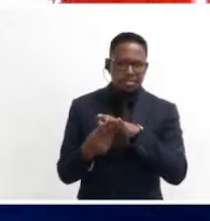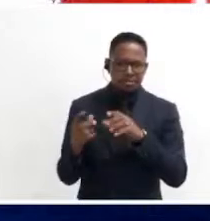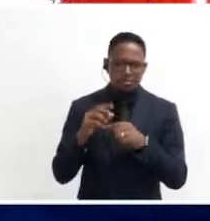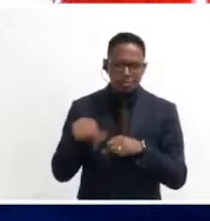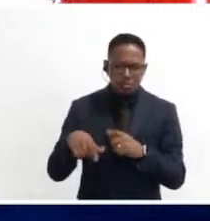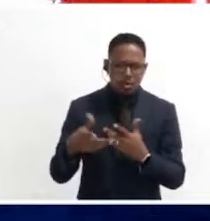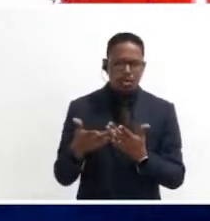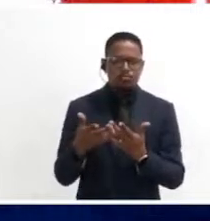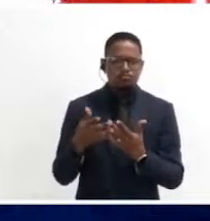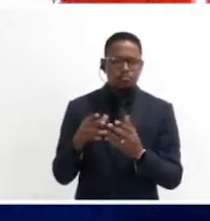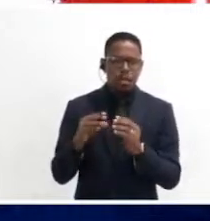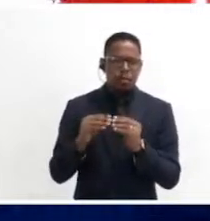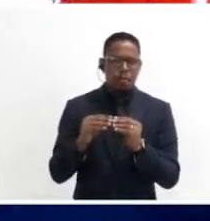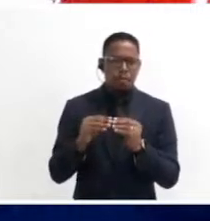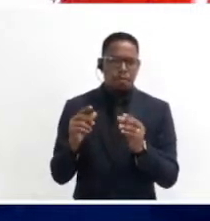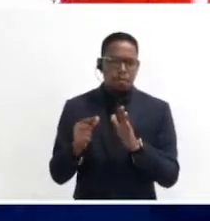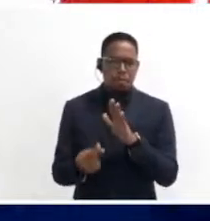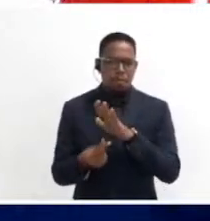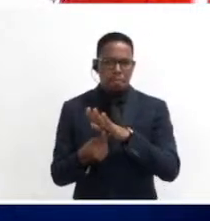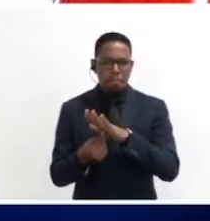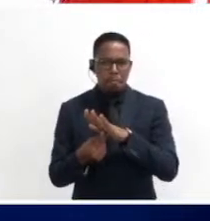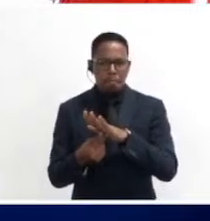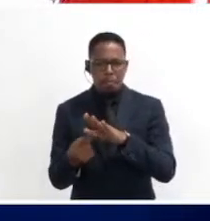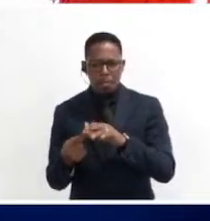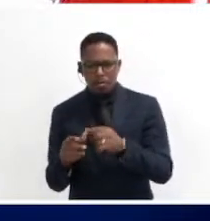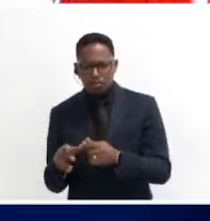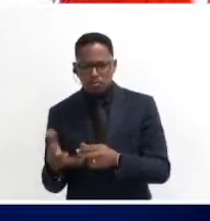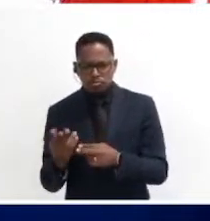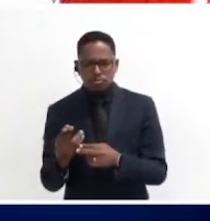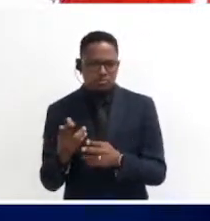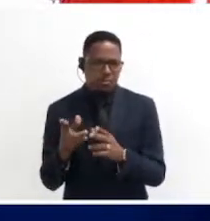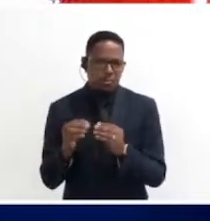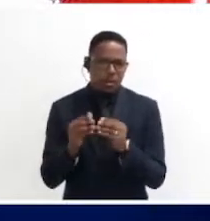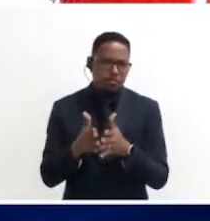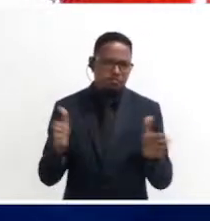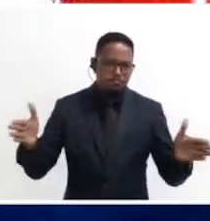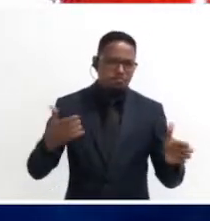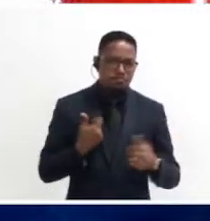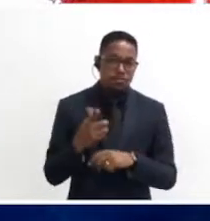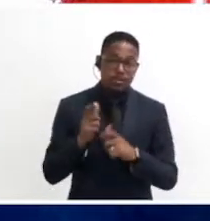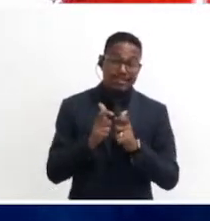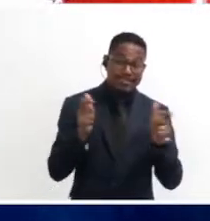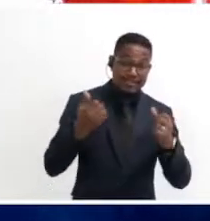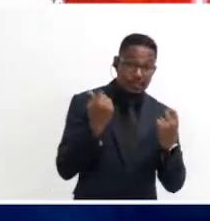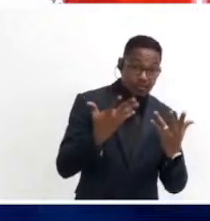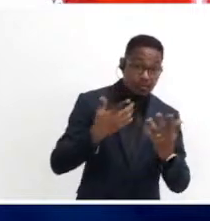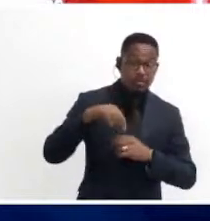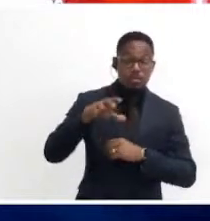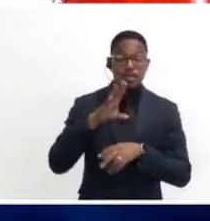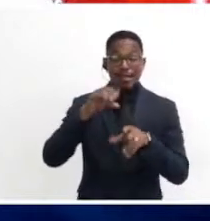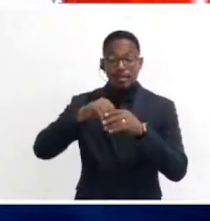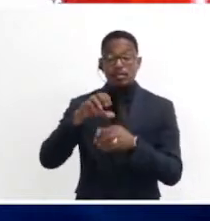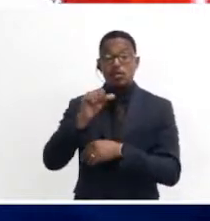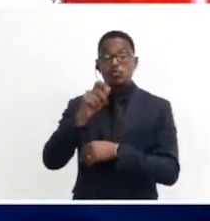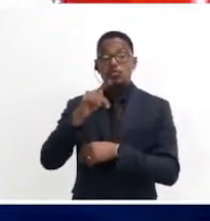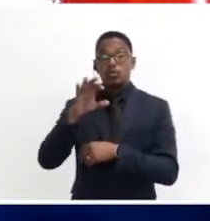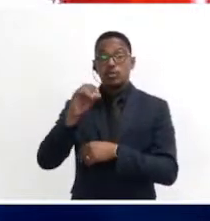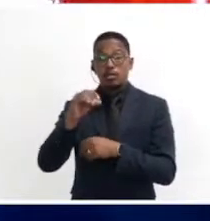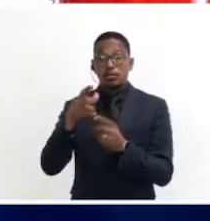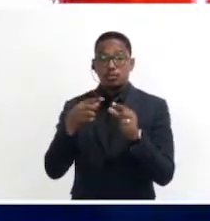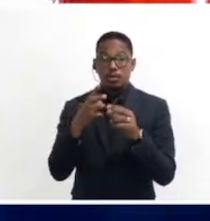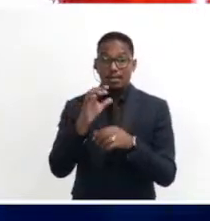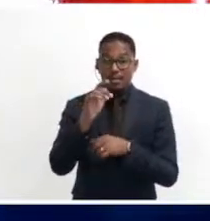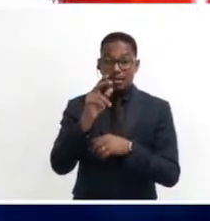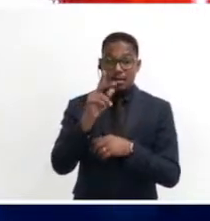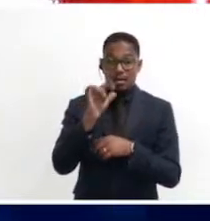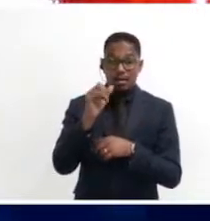if the chips got too large, if the chip was on a laminate substrate, there's a differential